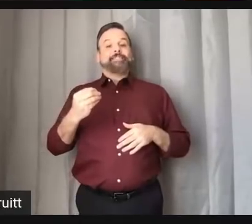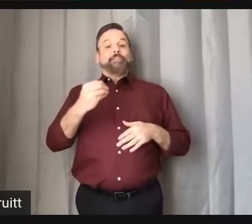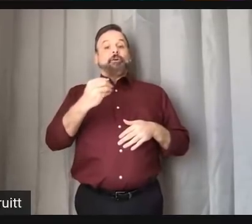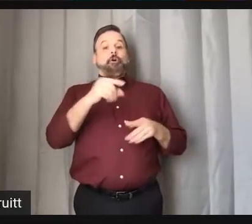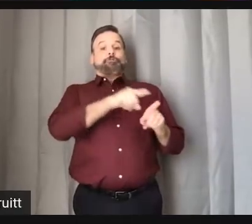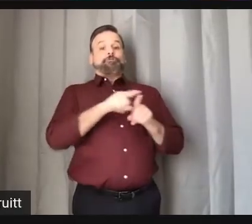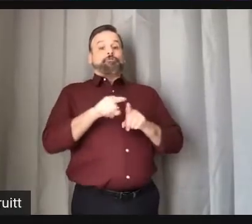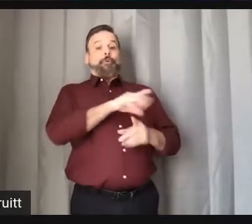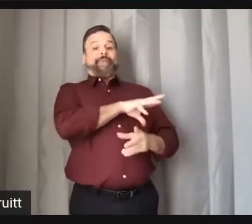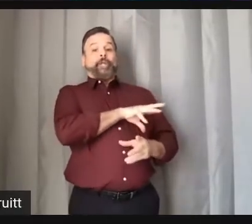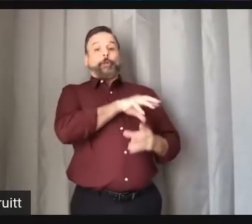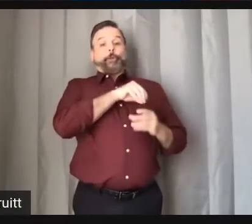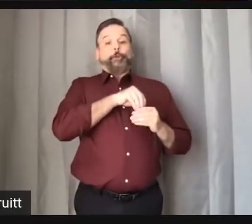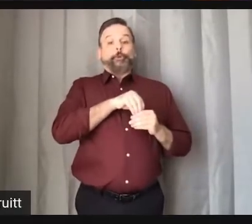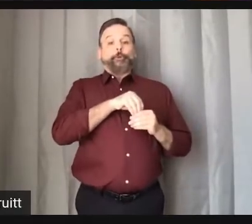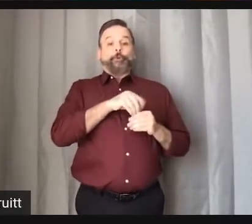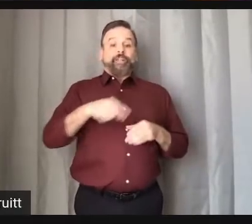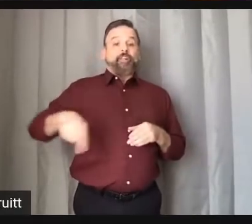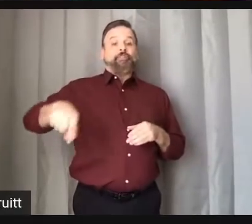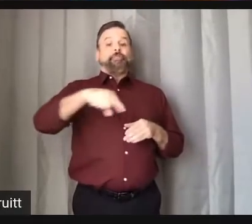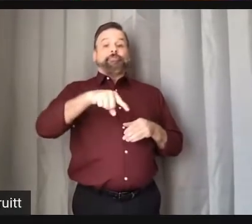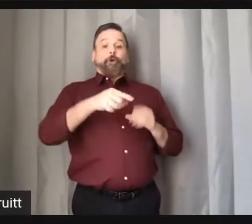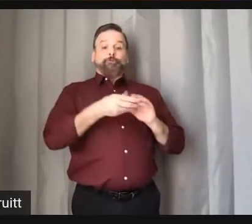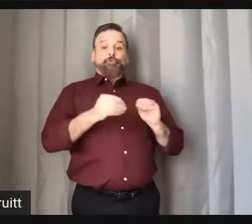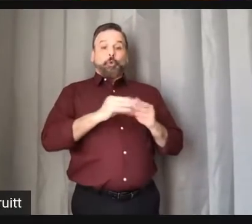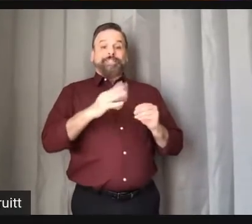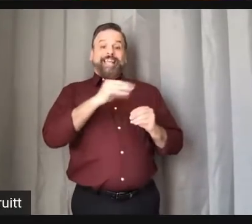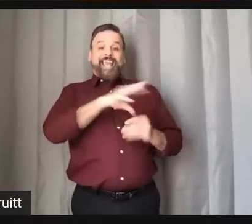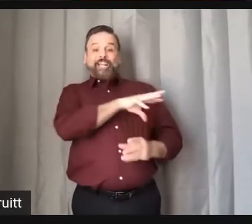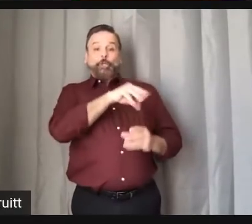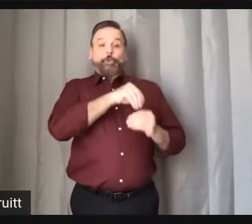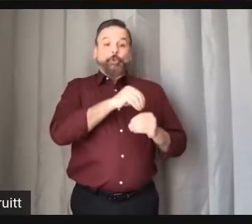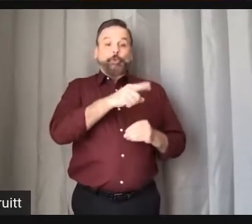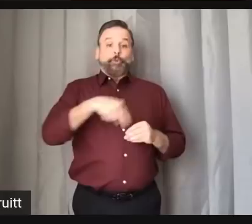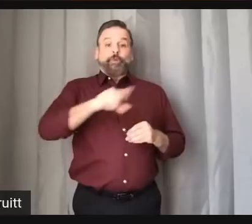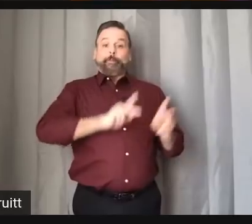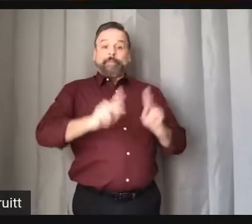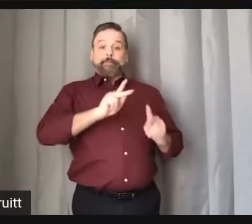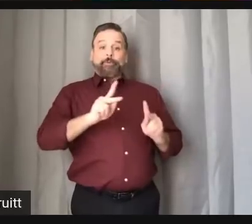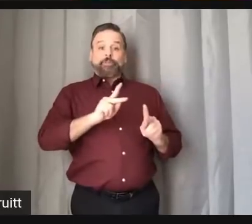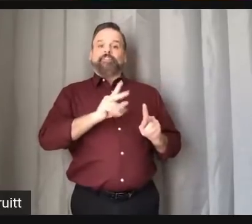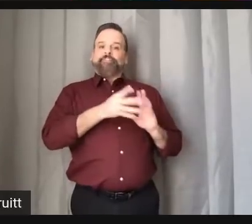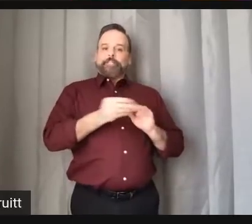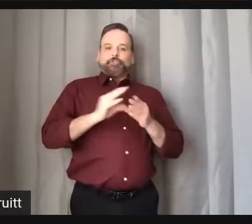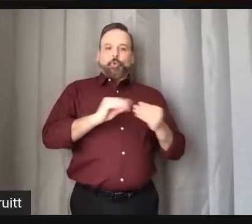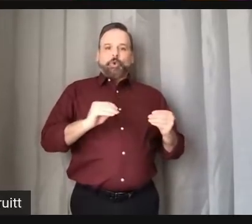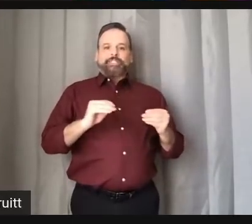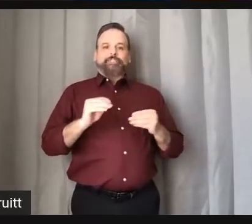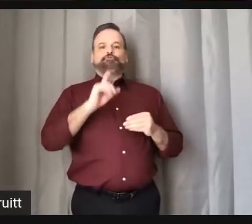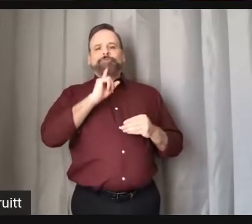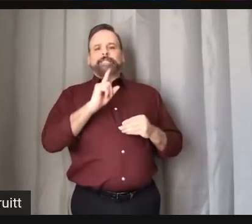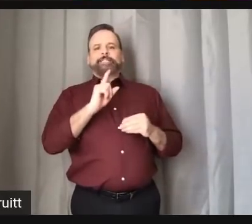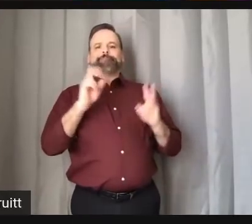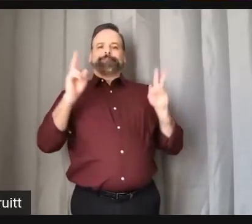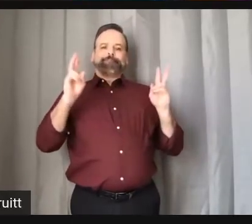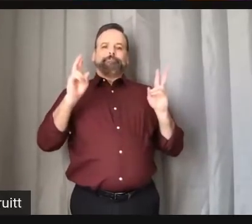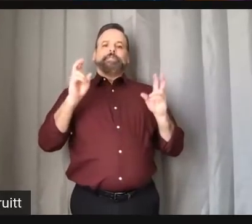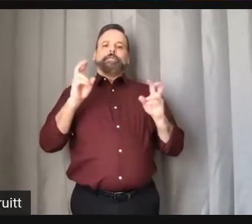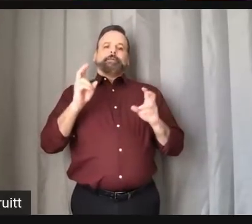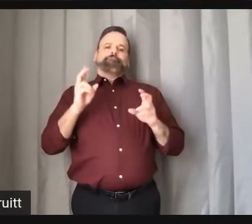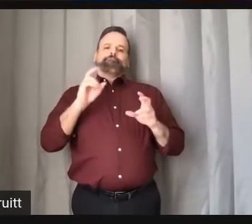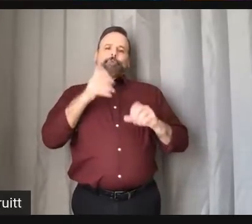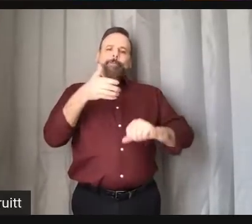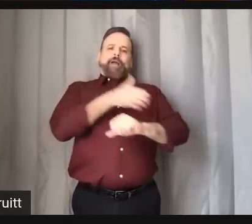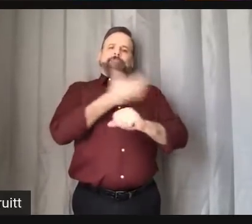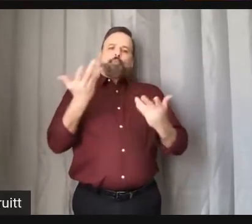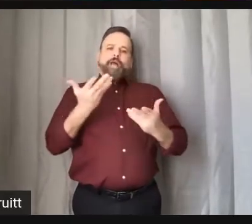including those stories and including people in those stories. Inclusion is probably one of the most powerful